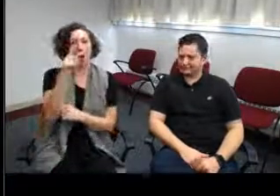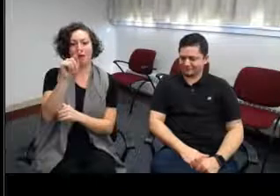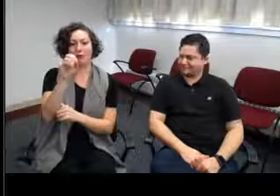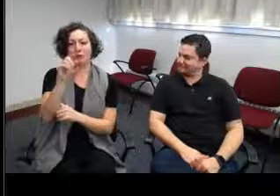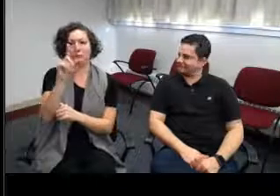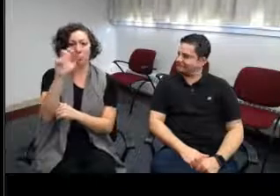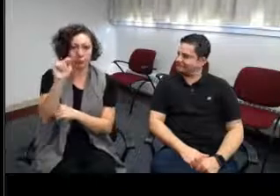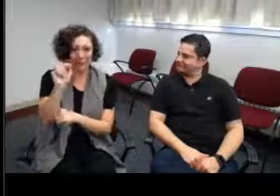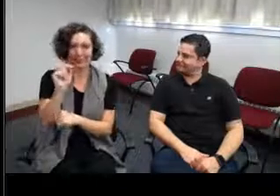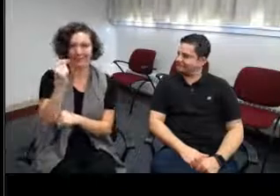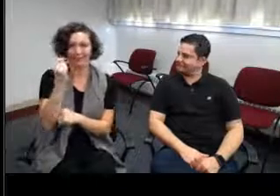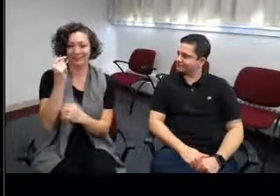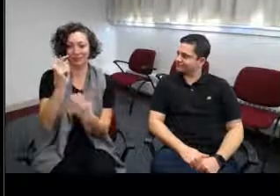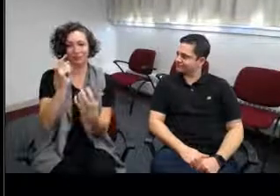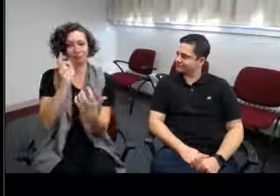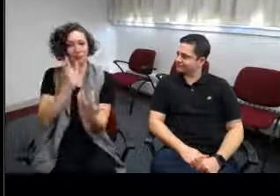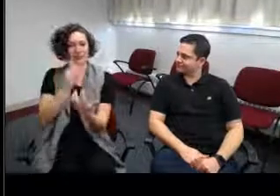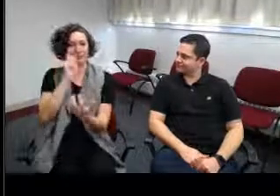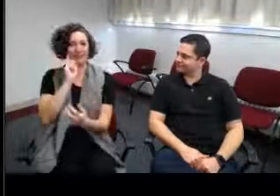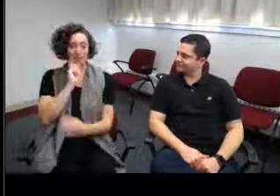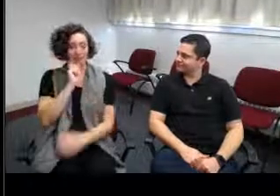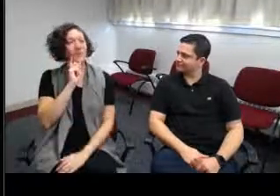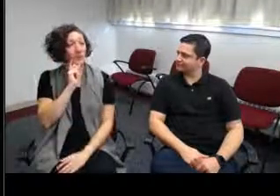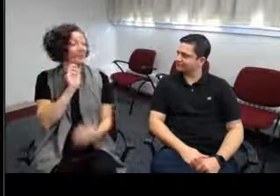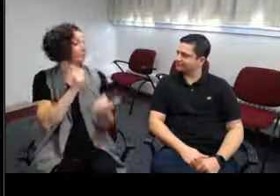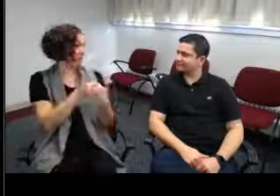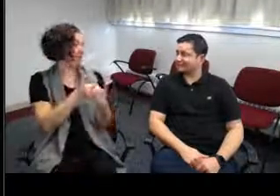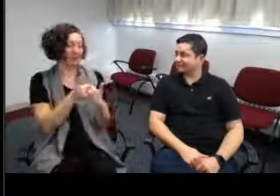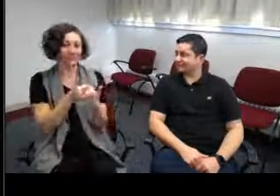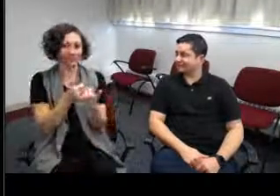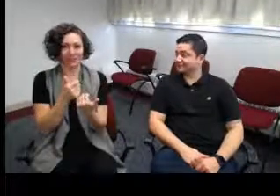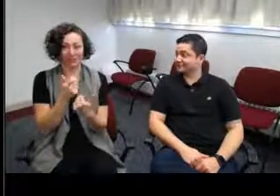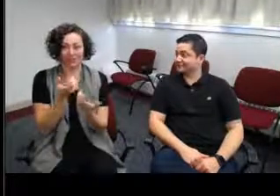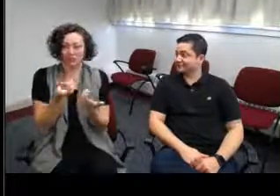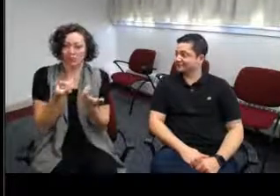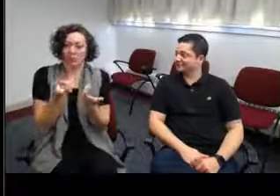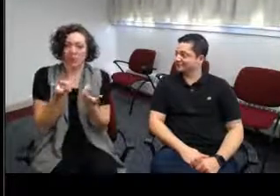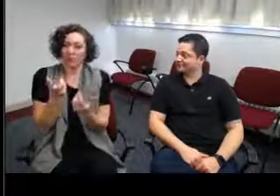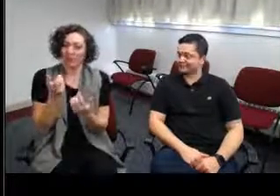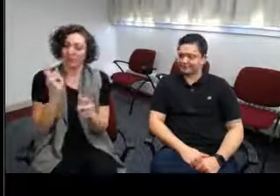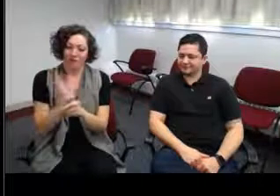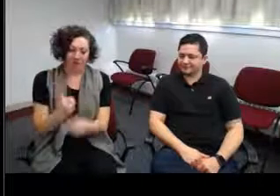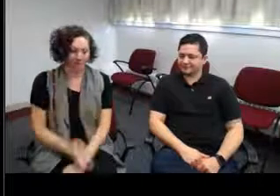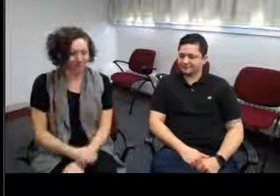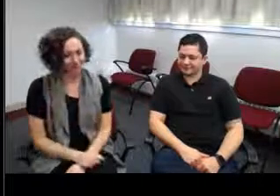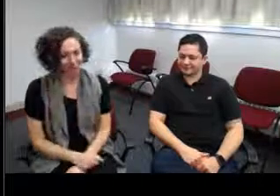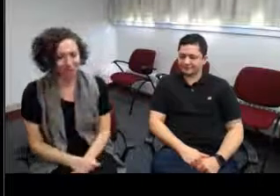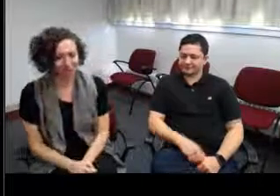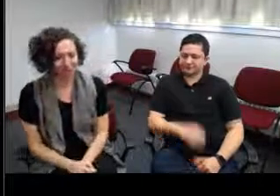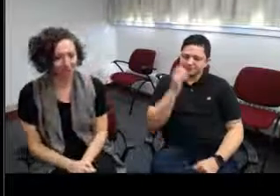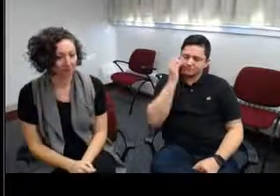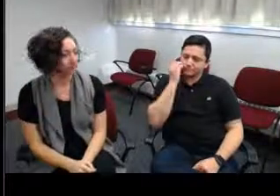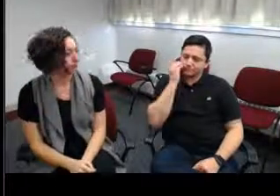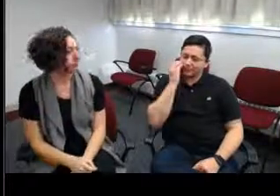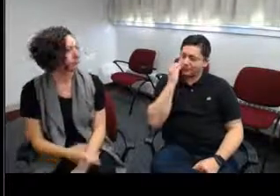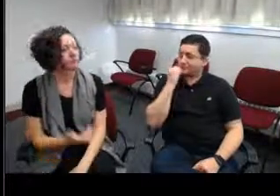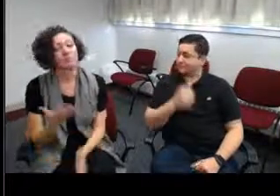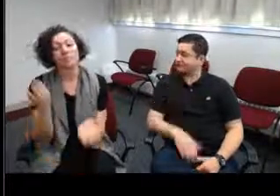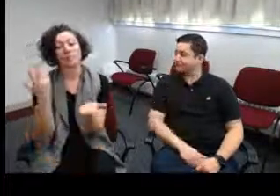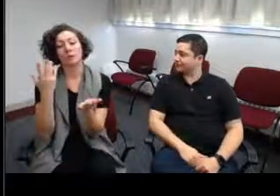one manual or one toolkit to match all deaf people. That's a